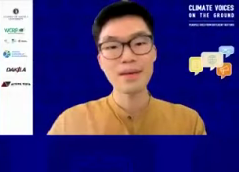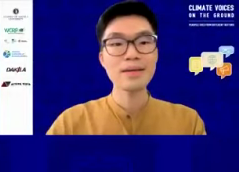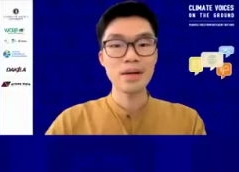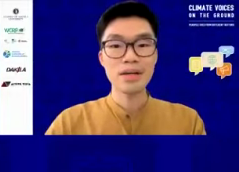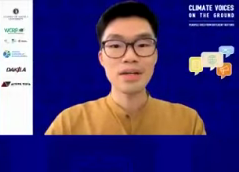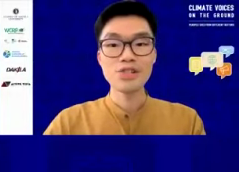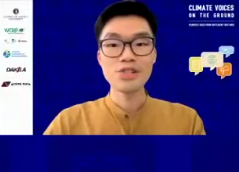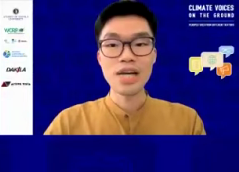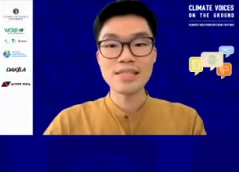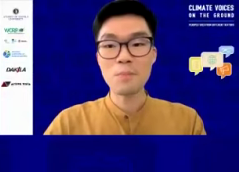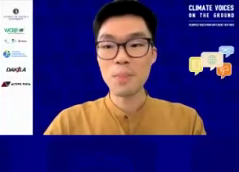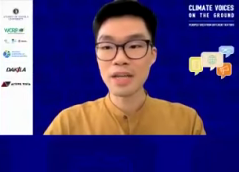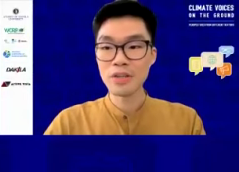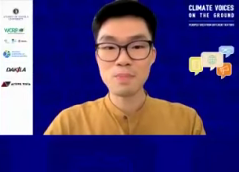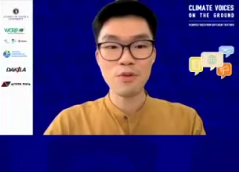today.